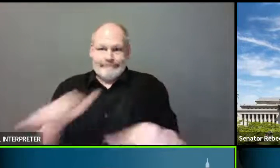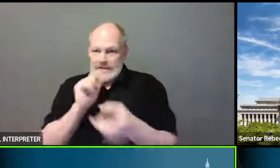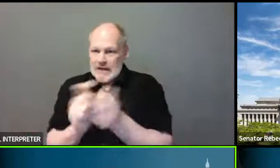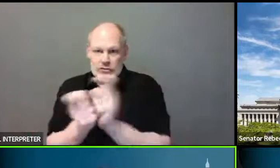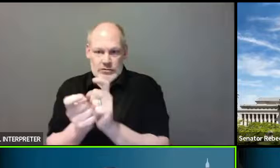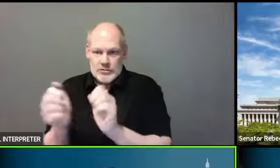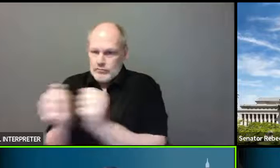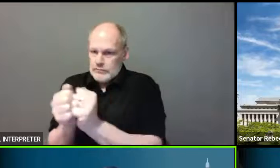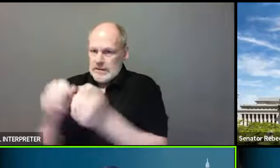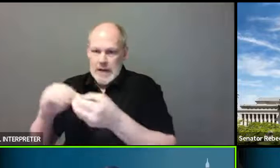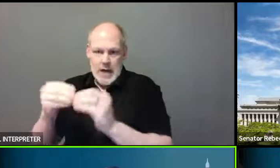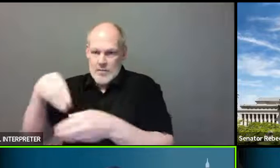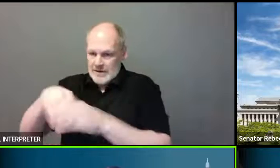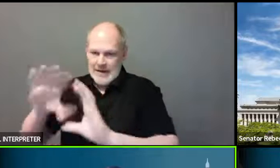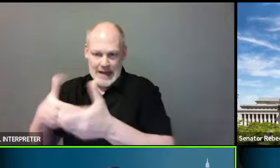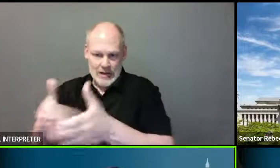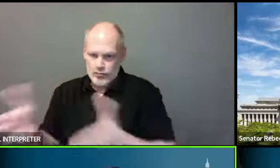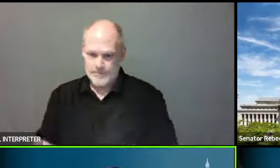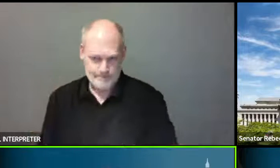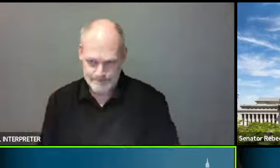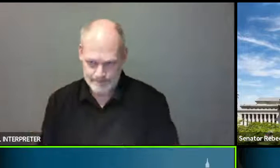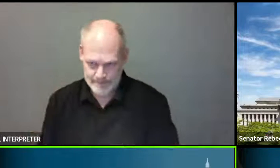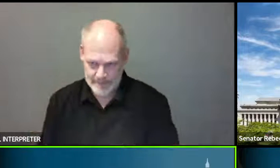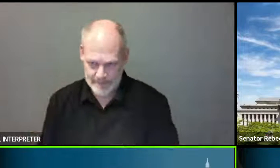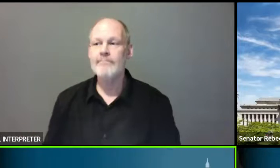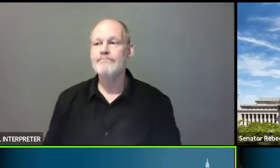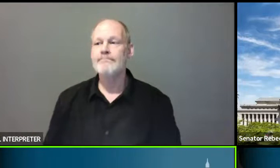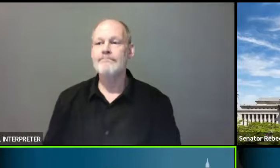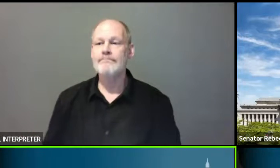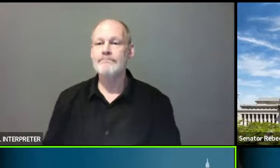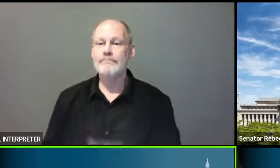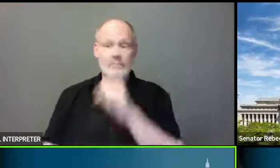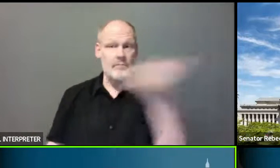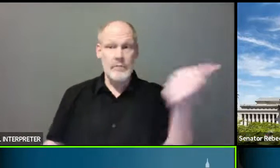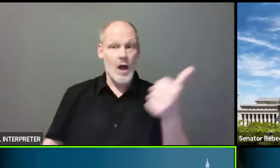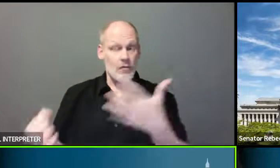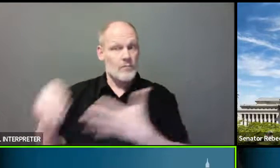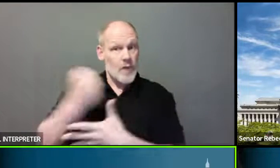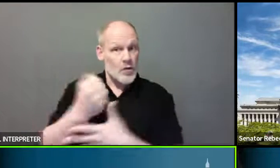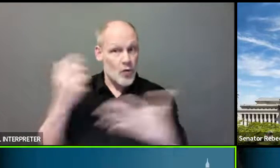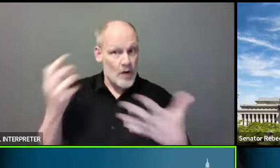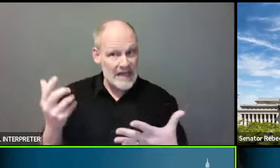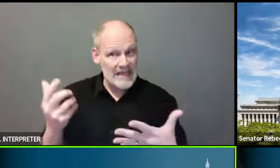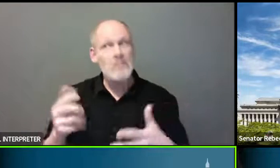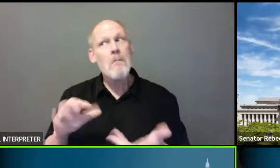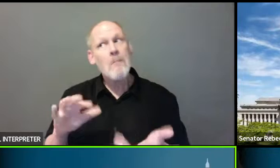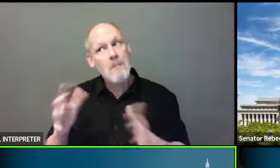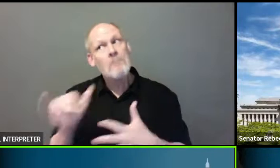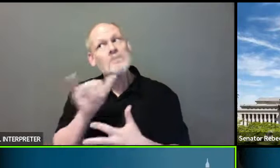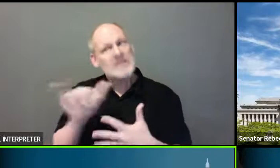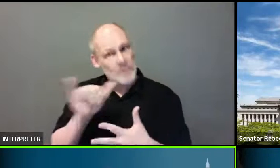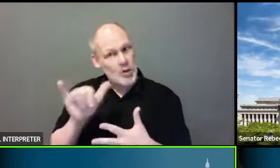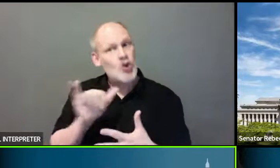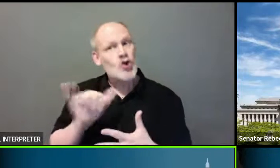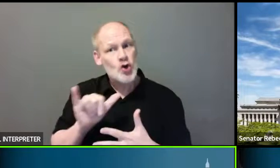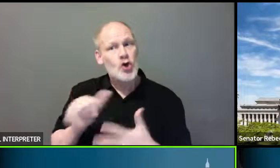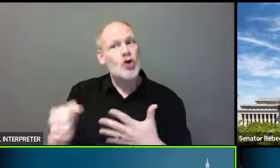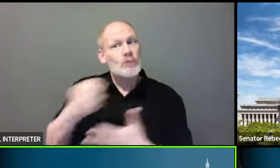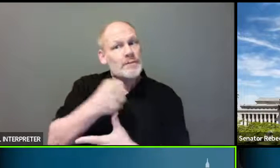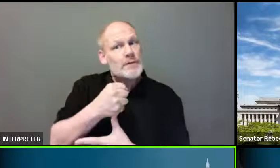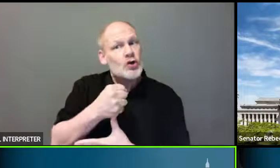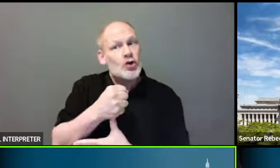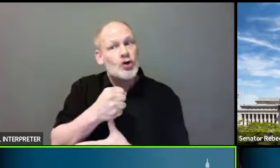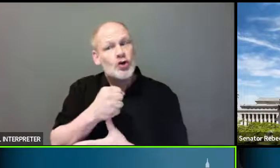two priorities I'll just touch on quickly are very similar and actually mutually